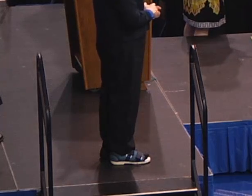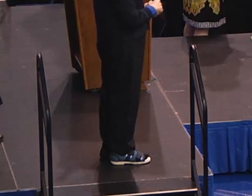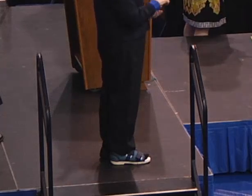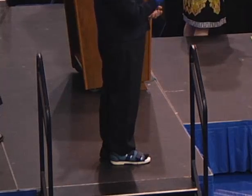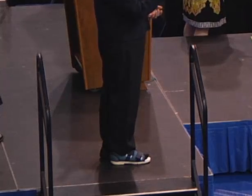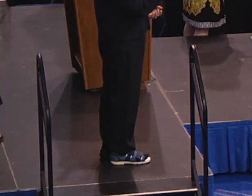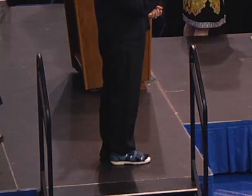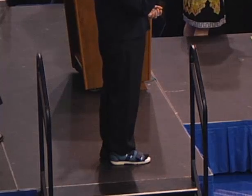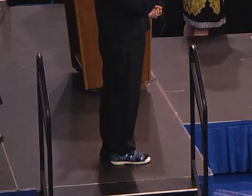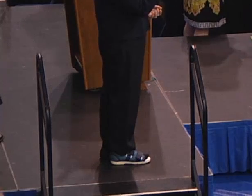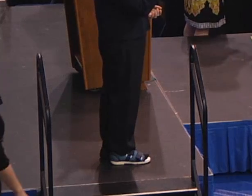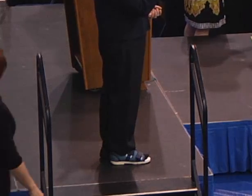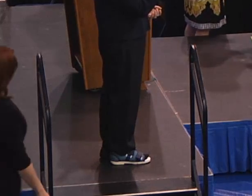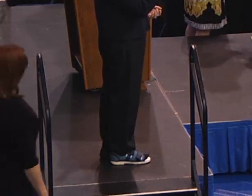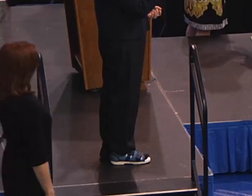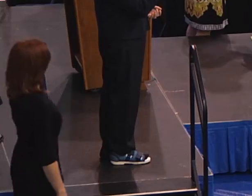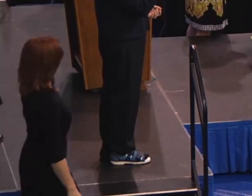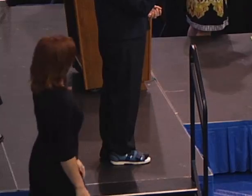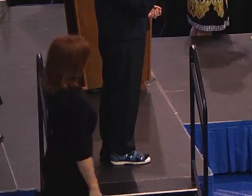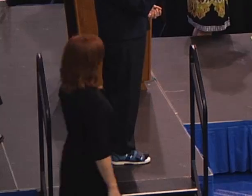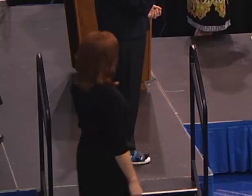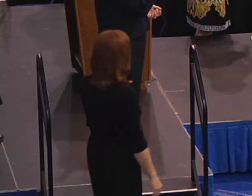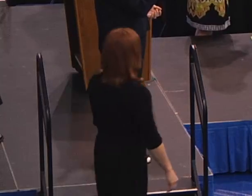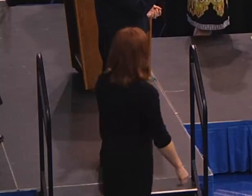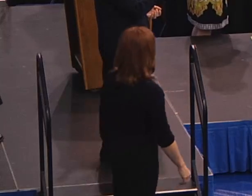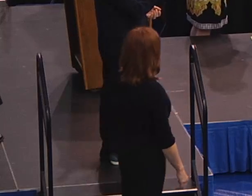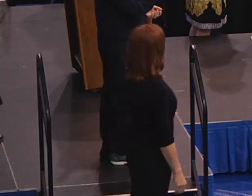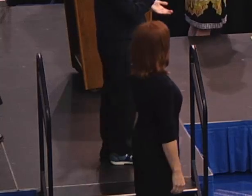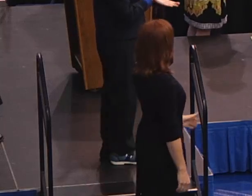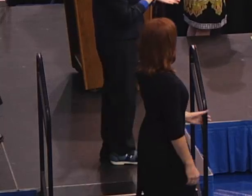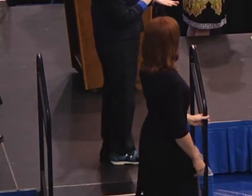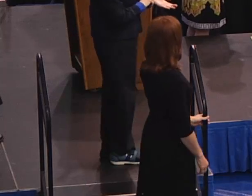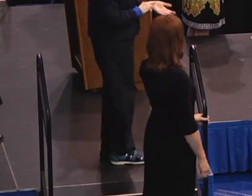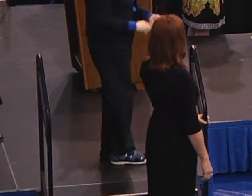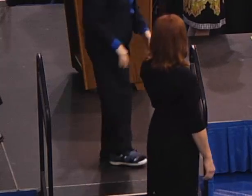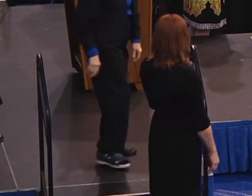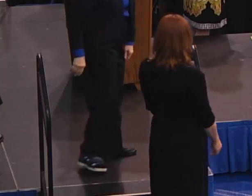Mashonda Dion Thompson, nursing.